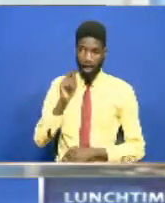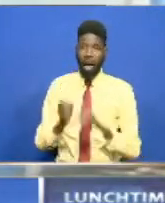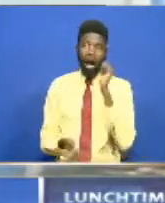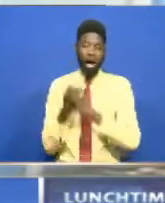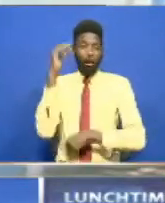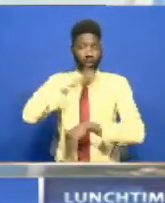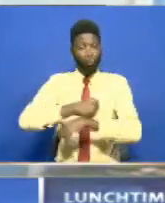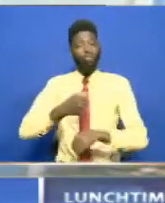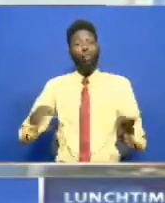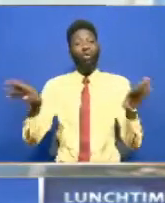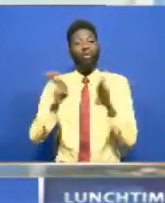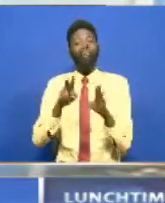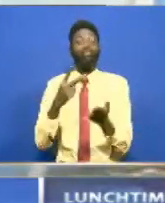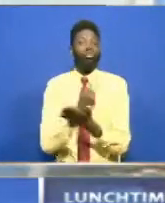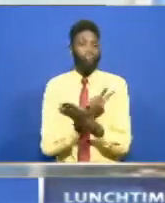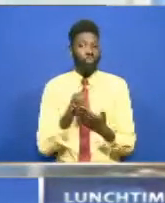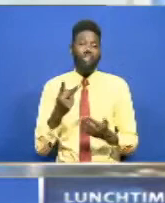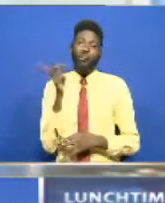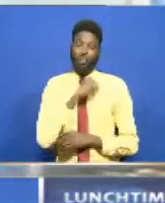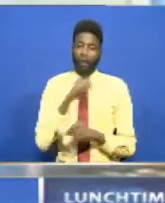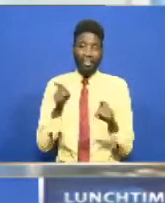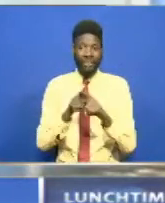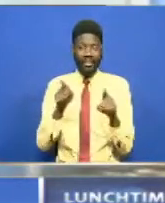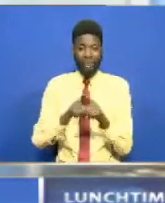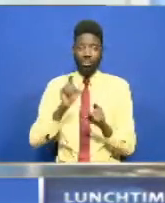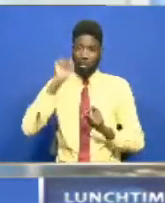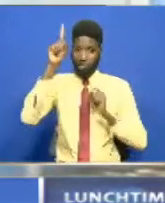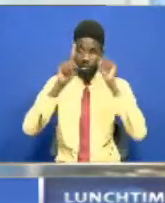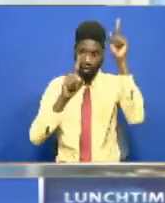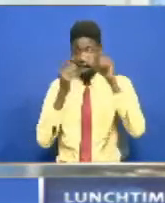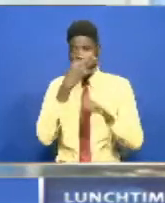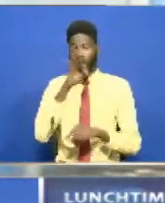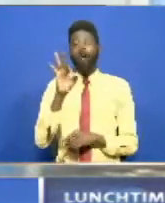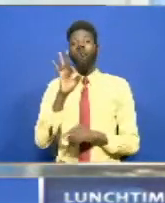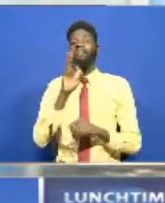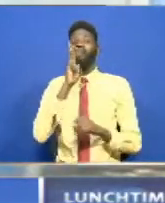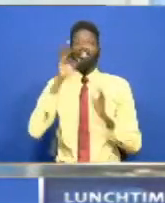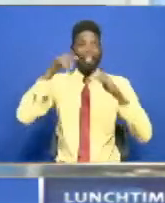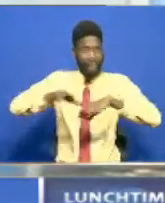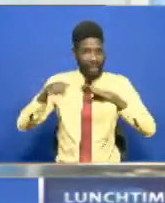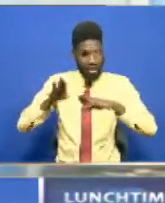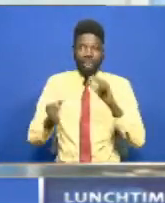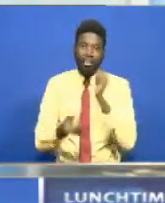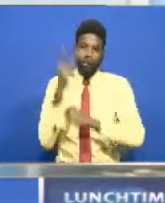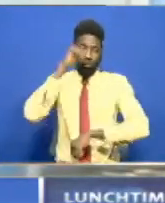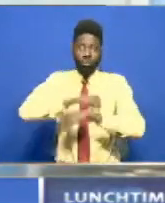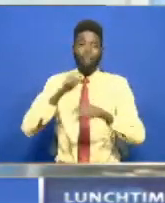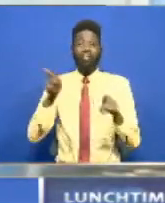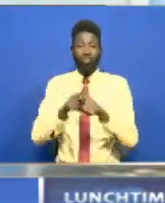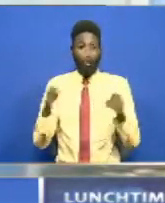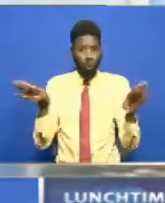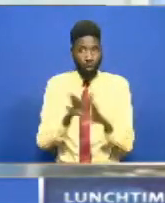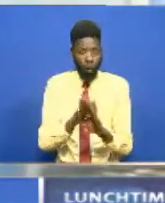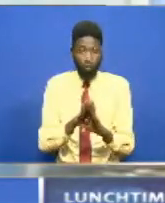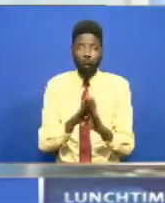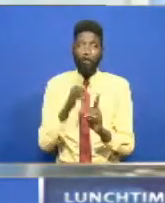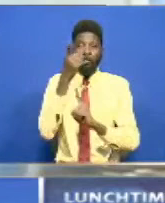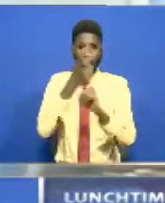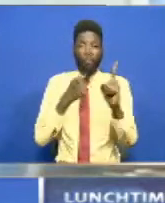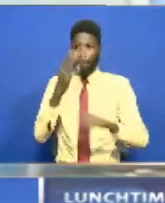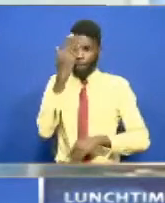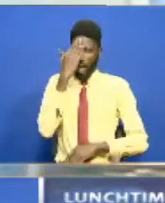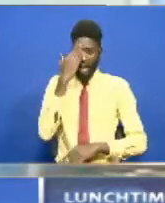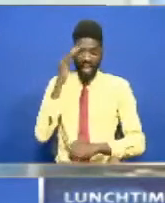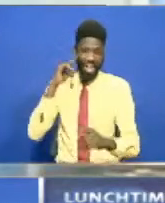for 2 weeks, and the Star of the Sea Secondary School has also been closed down since Monday to pave way for